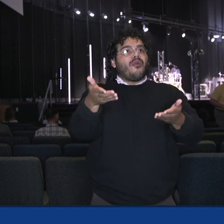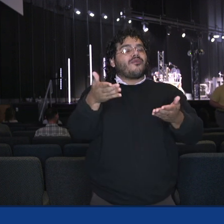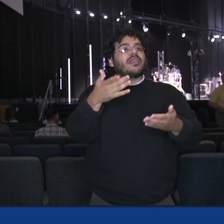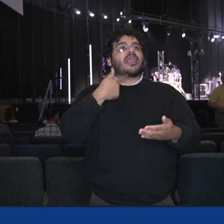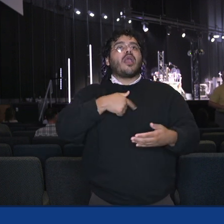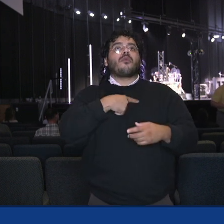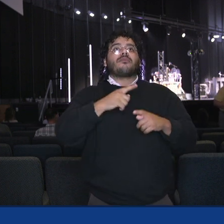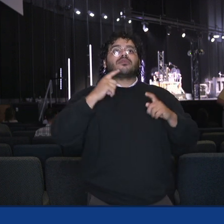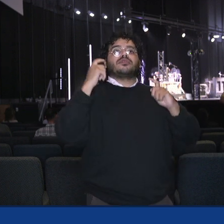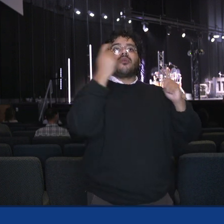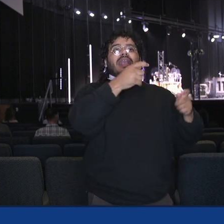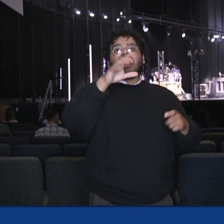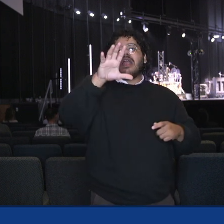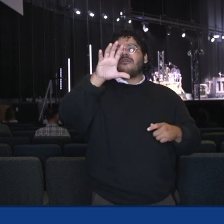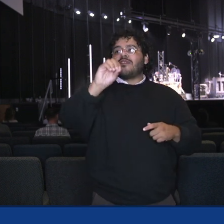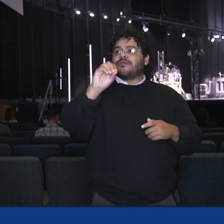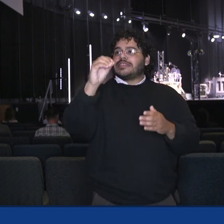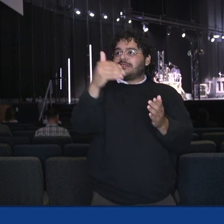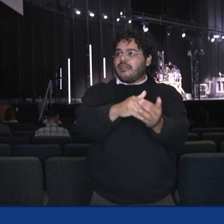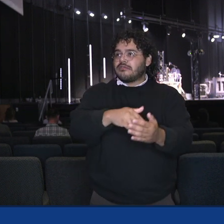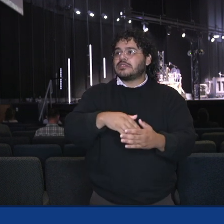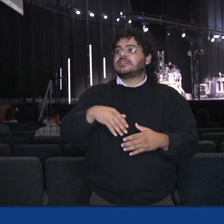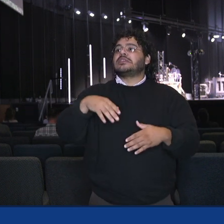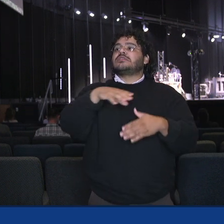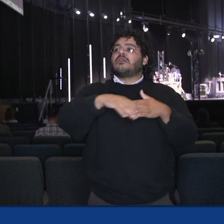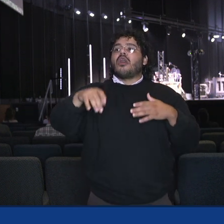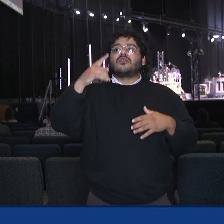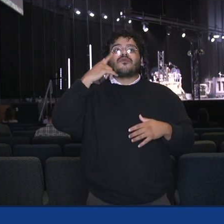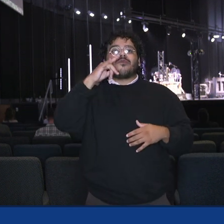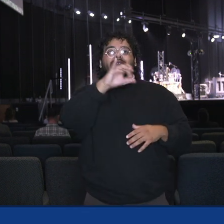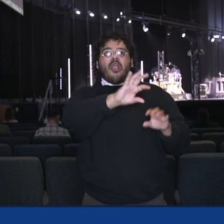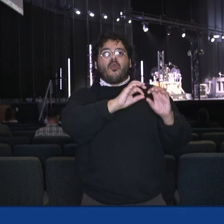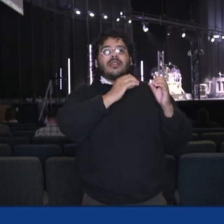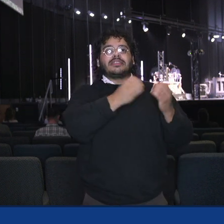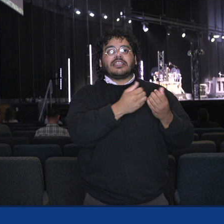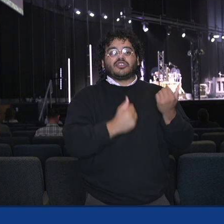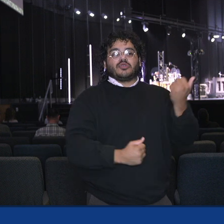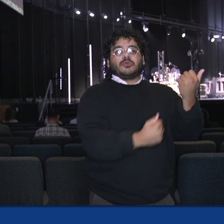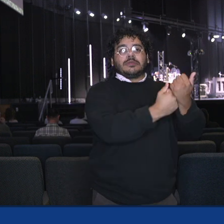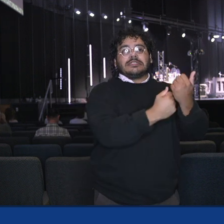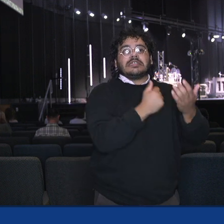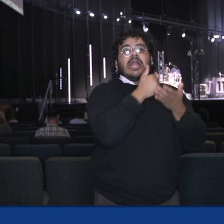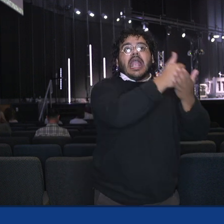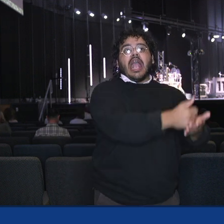to Convoy of Hope to help in different ways that we can't.